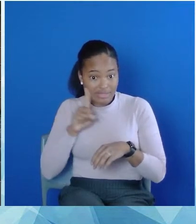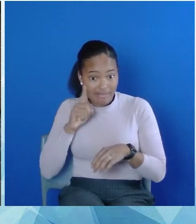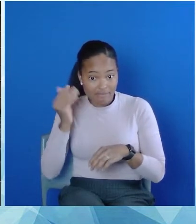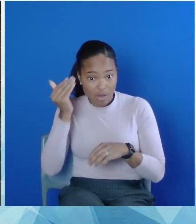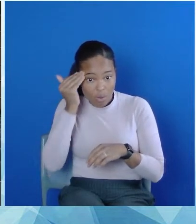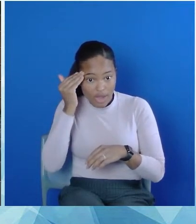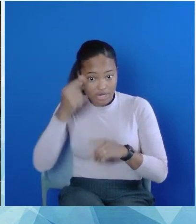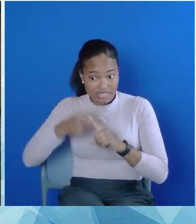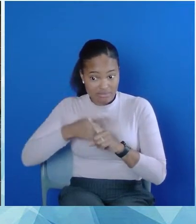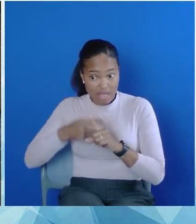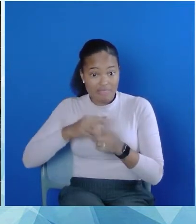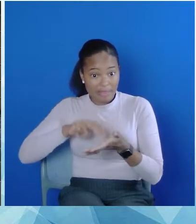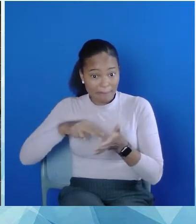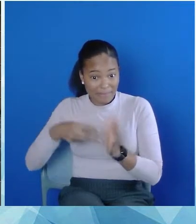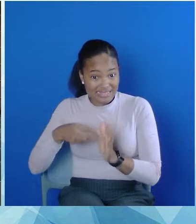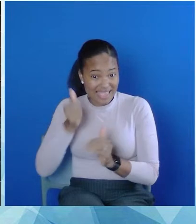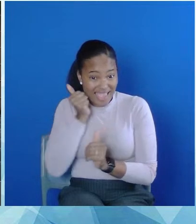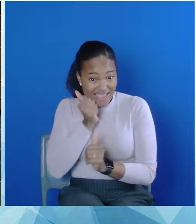doing,